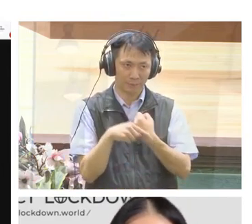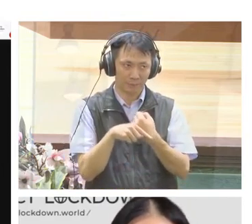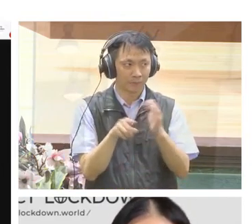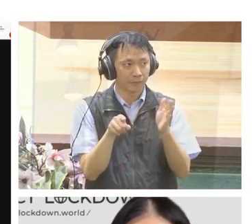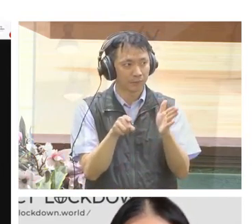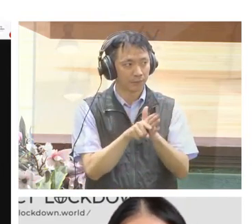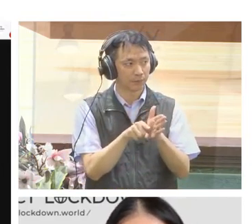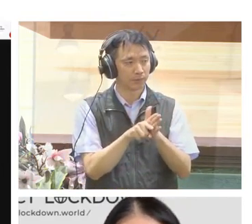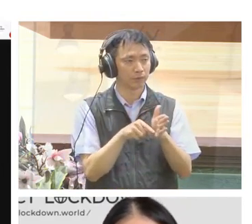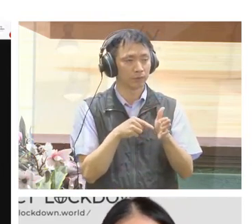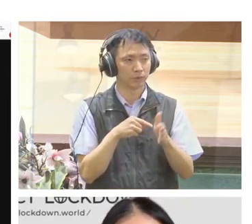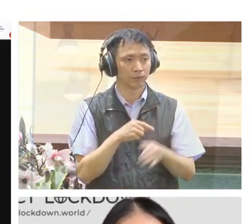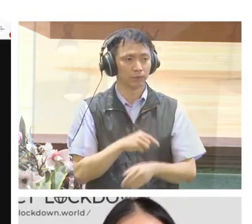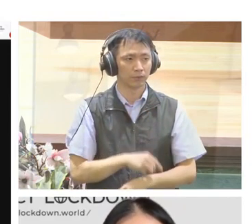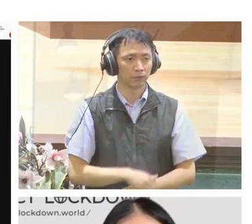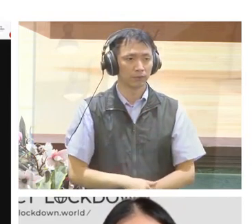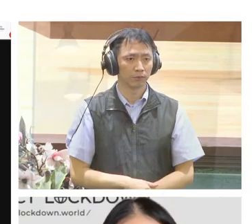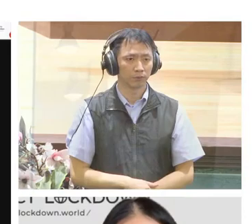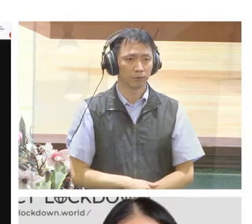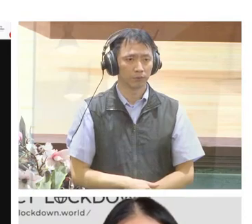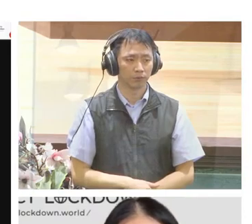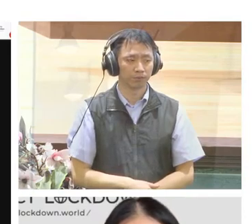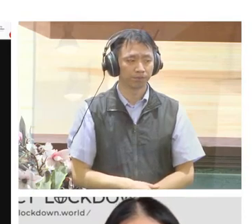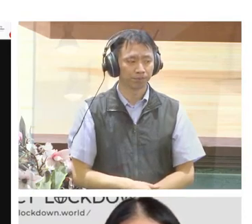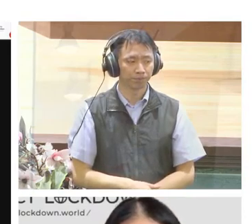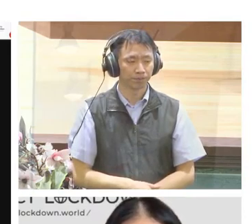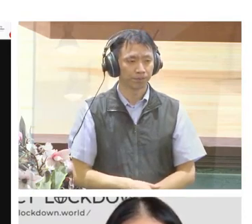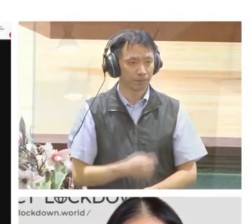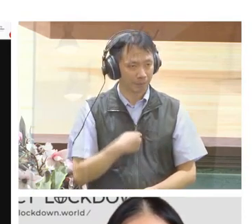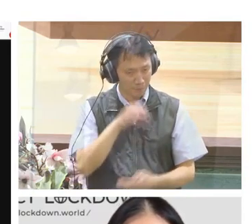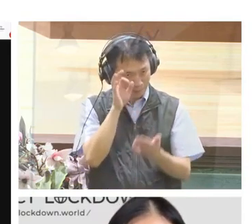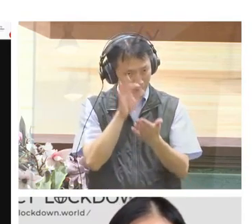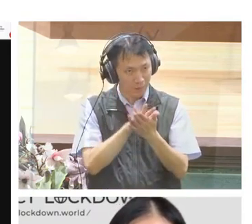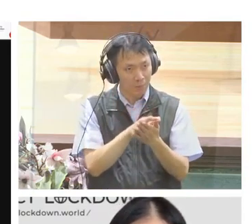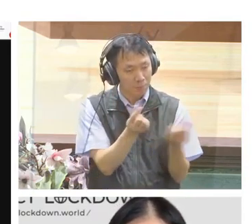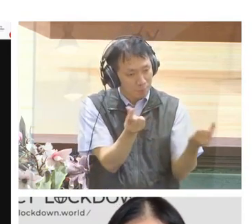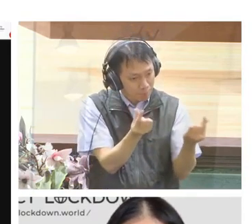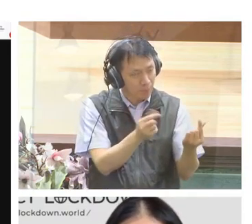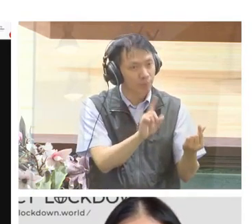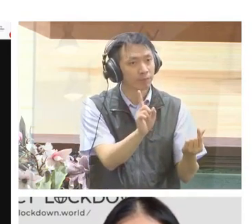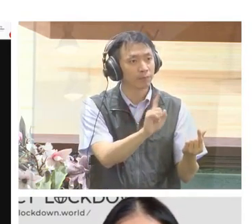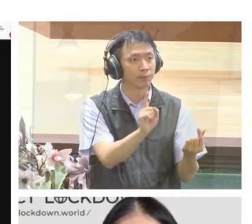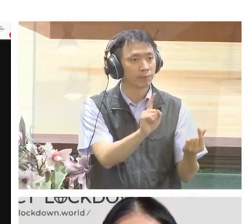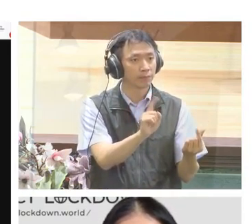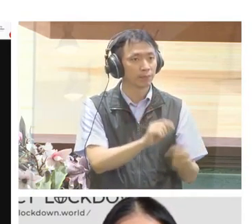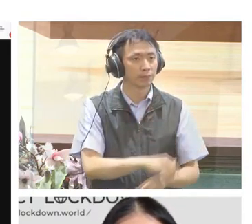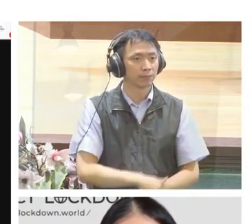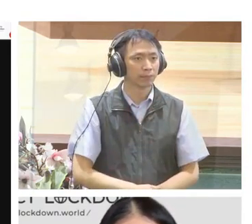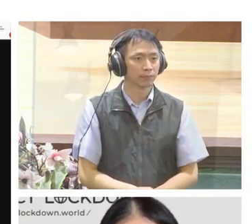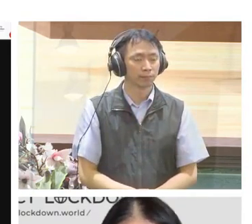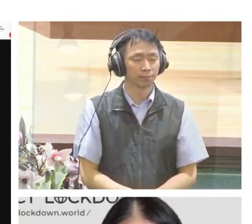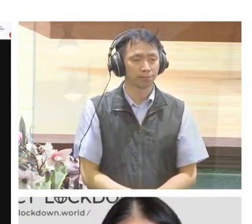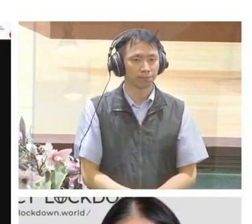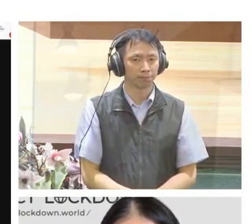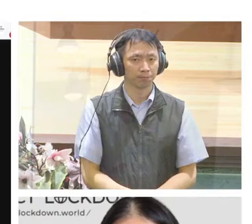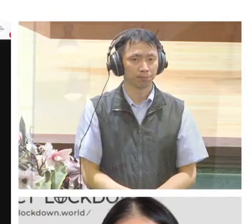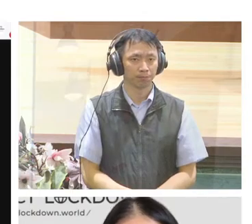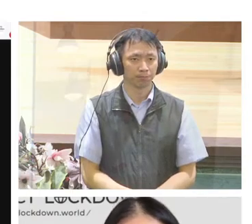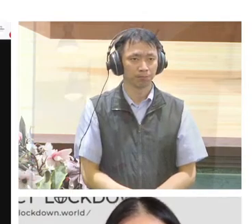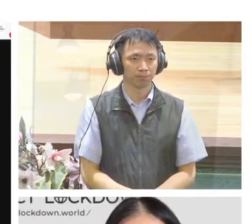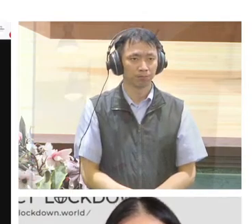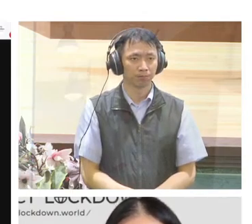yet prepared by the state council, and at that time guidelines are provided only on how to control the